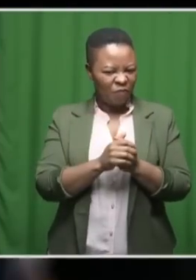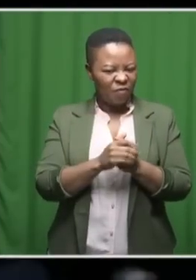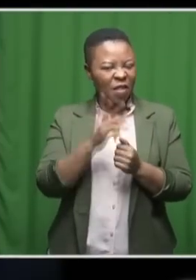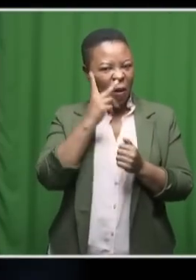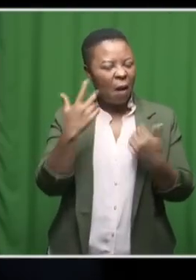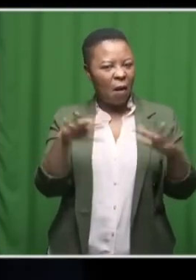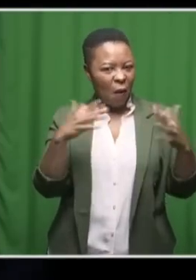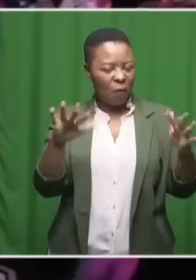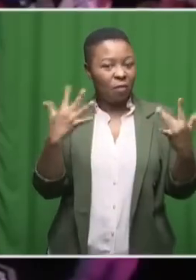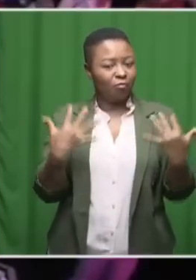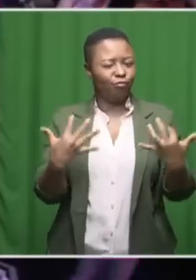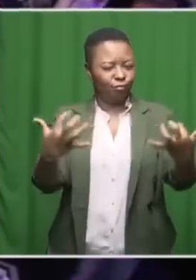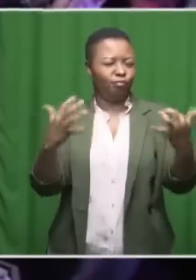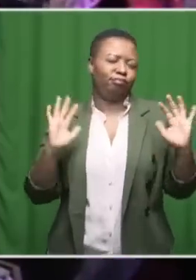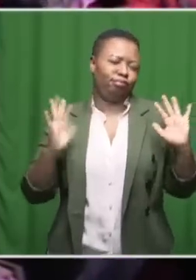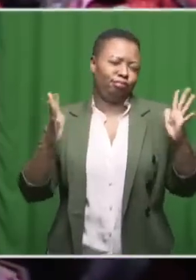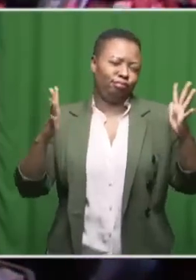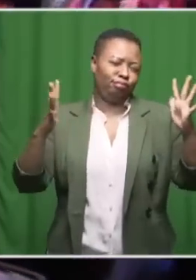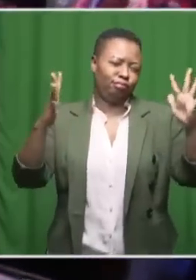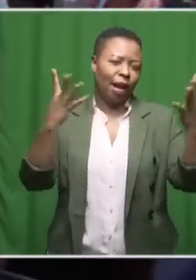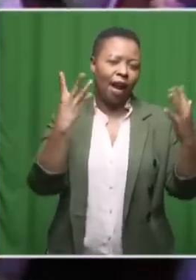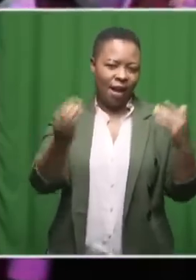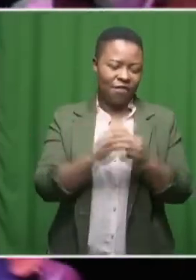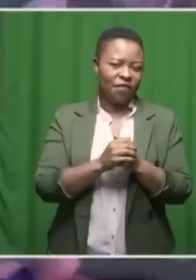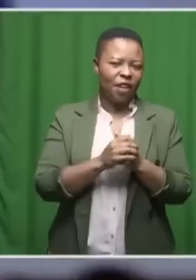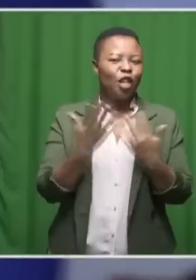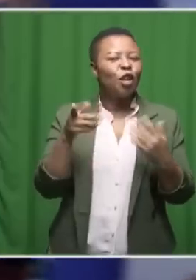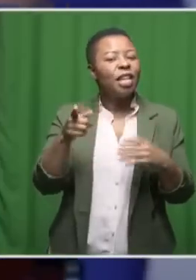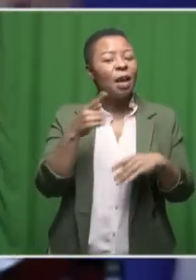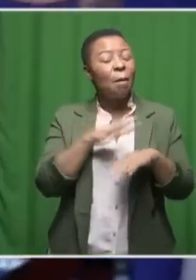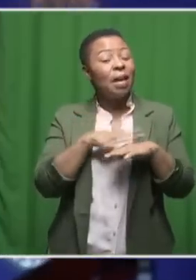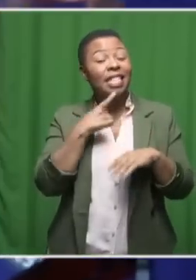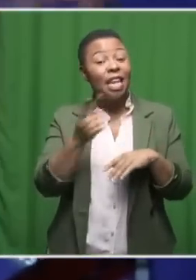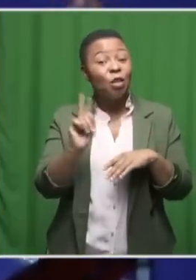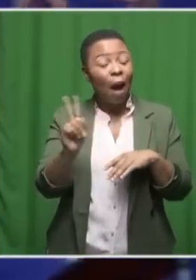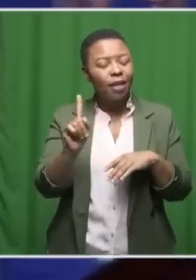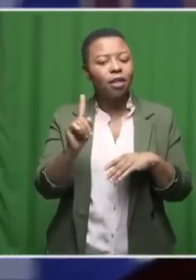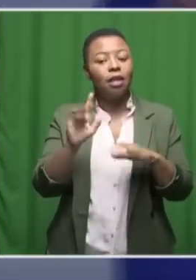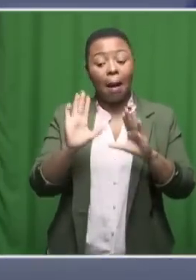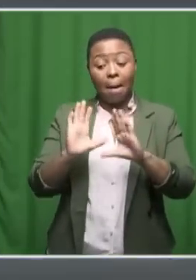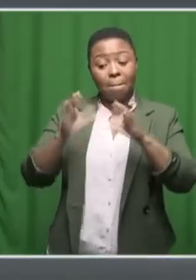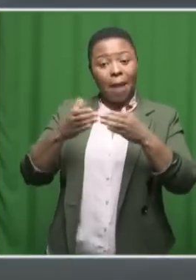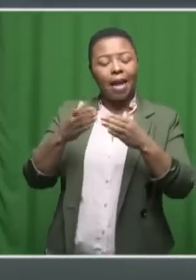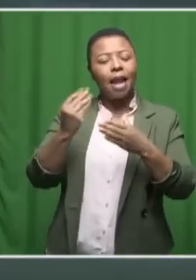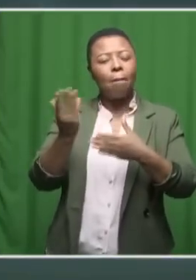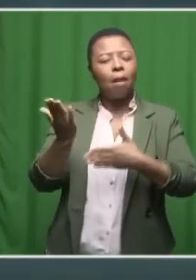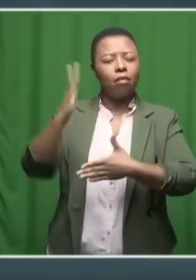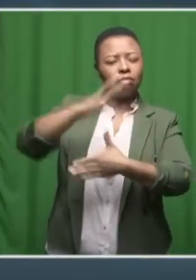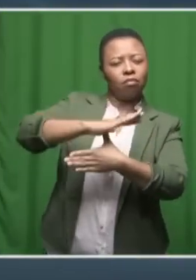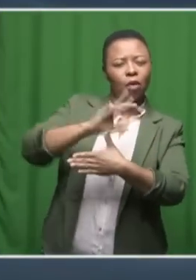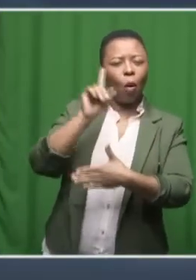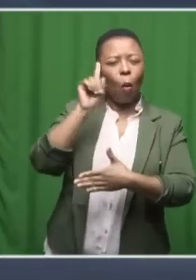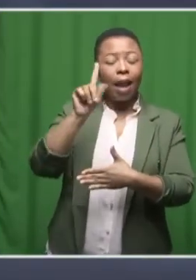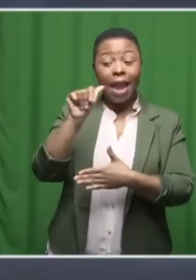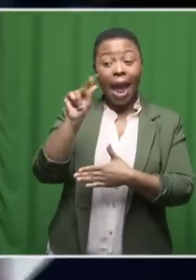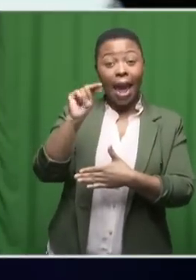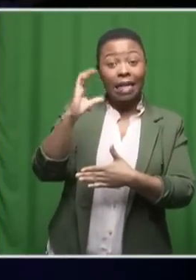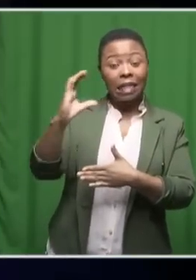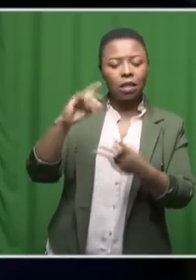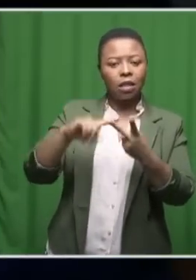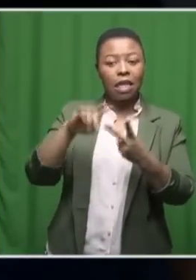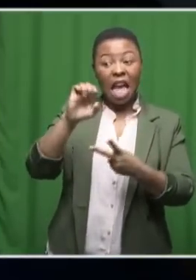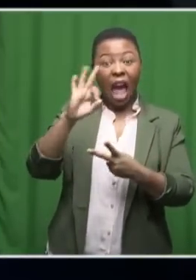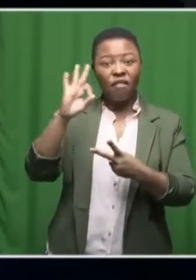jubilation from the crowd there. So John Steenhuisen basically says that his party's #1 priority is to prevent an ANC-EFF